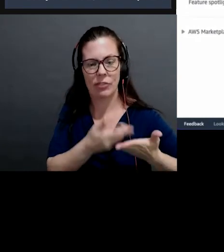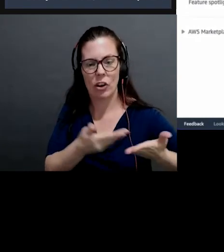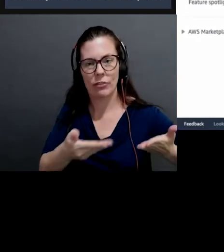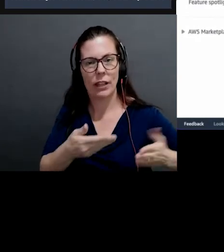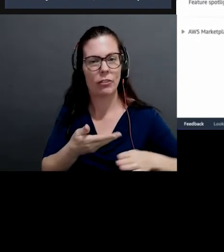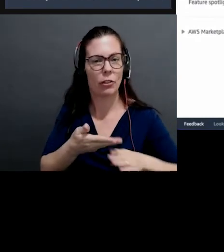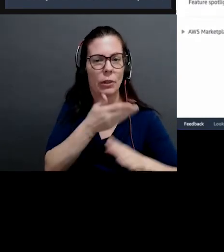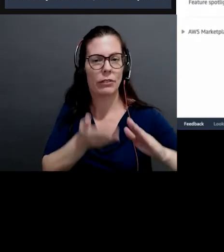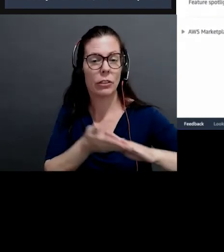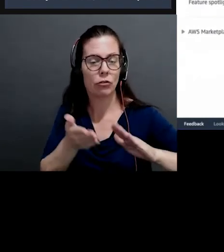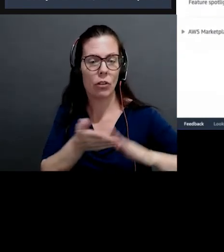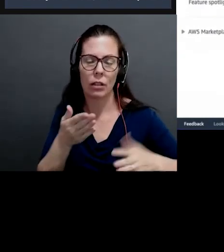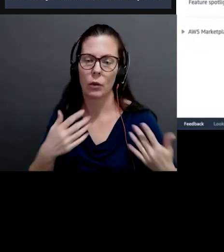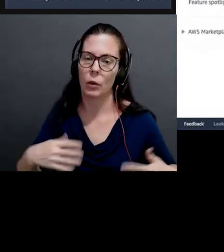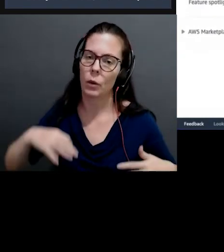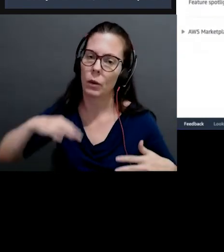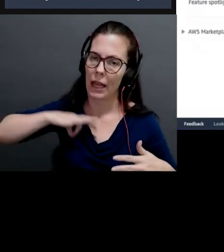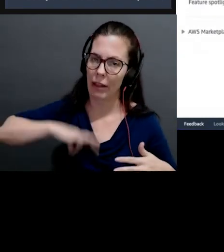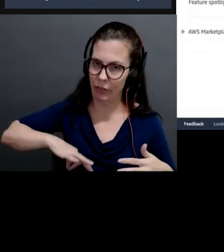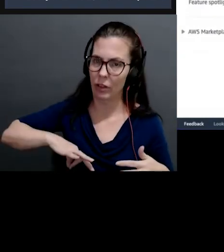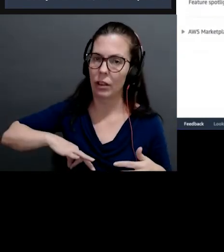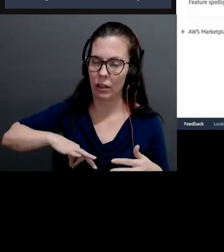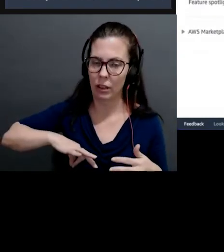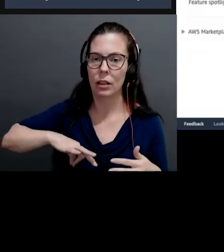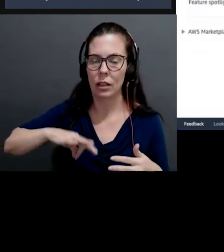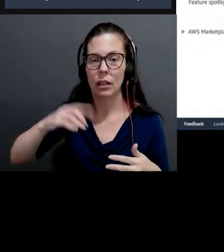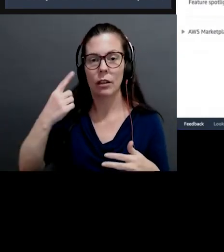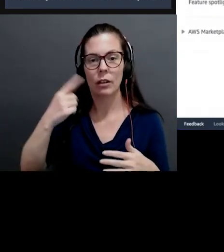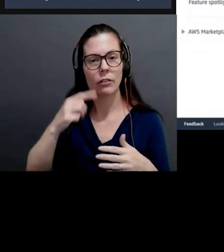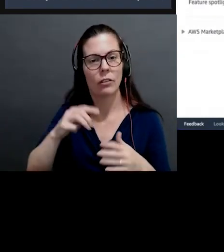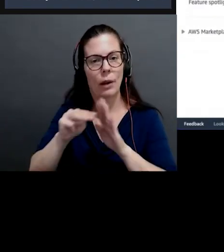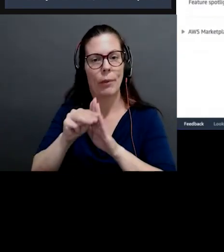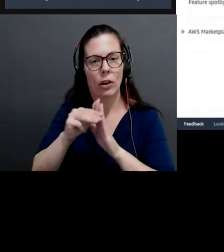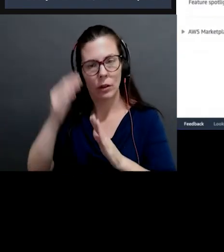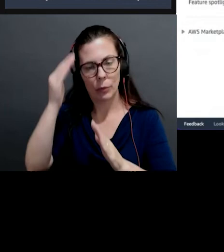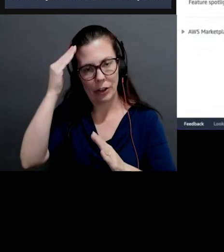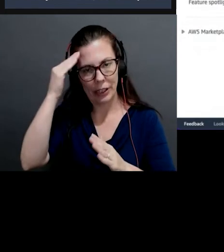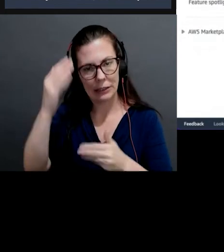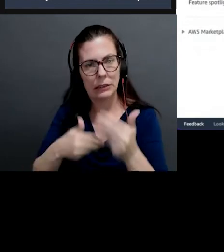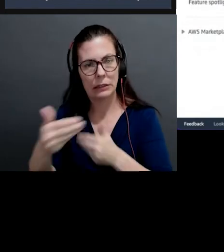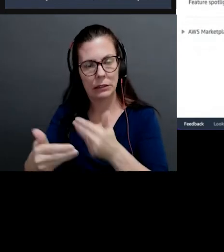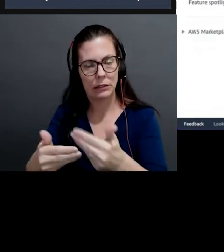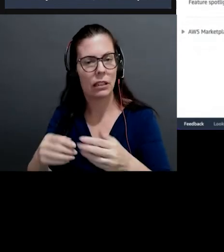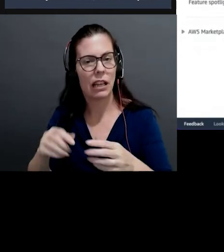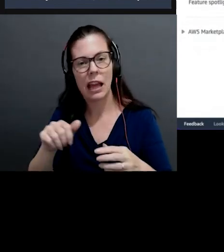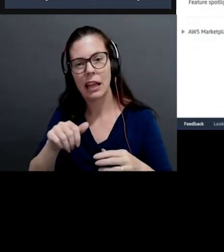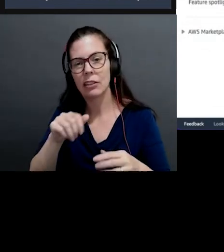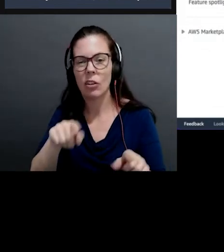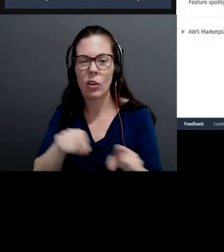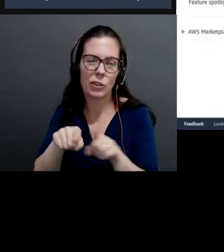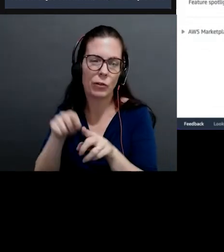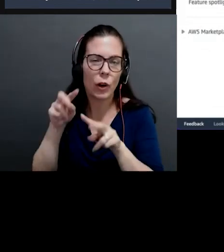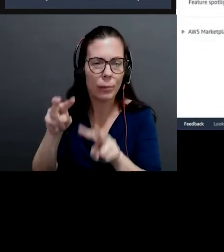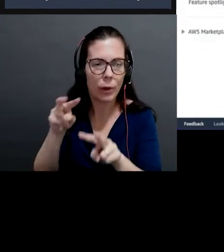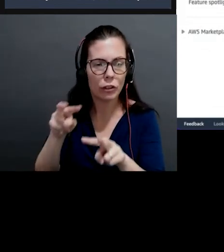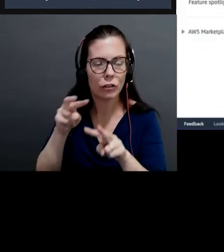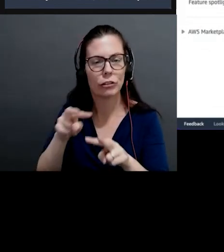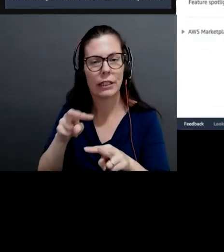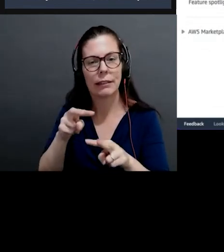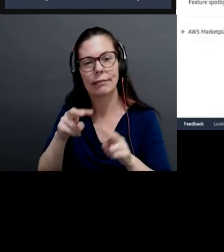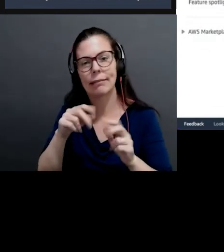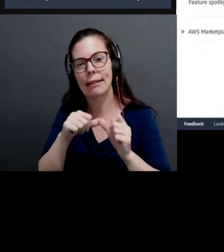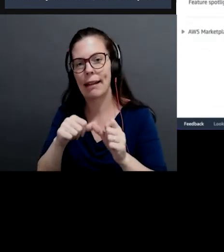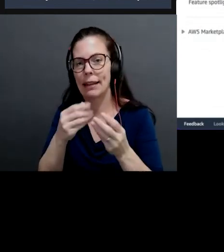really, really helpful in model governance and for any kind of monitoring and traceability solutions.